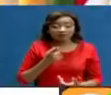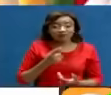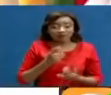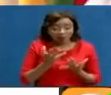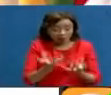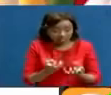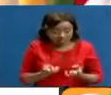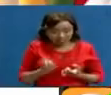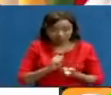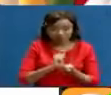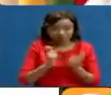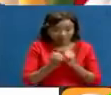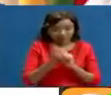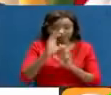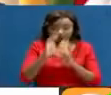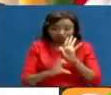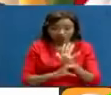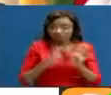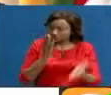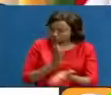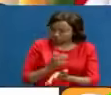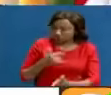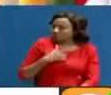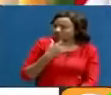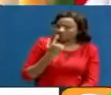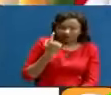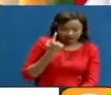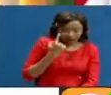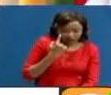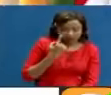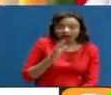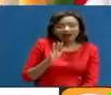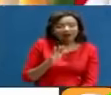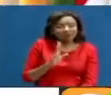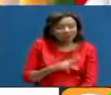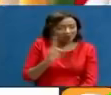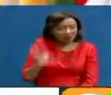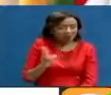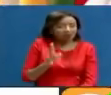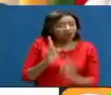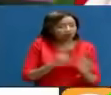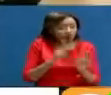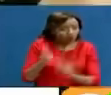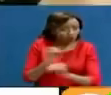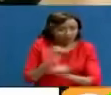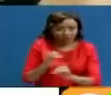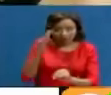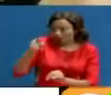the need to amend the Constitution. So I'm finding it very strange that... There is nothing strange. You see... I'm finding it very strange